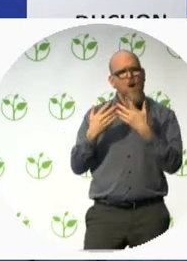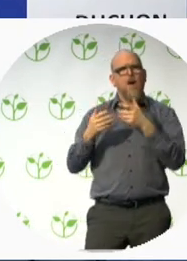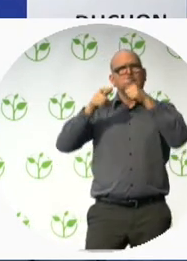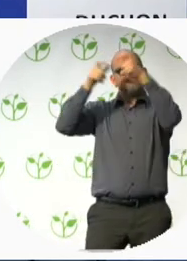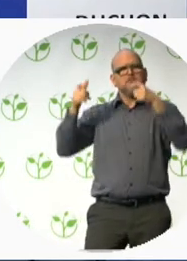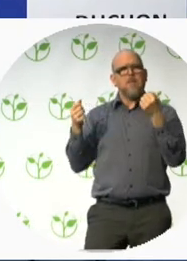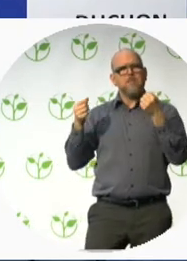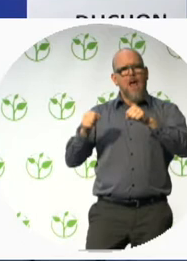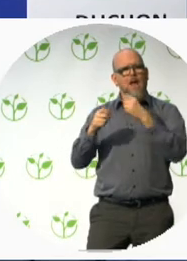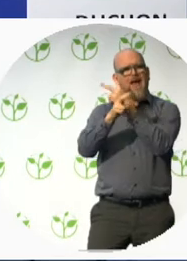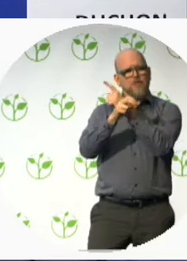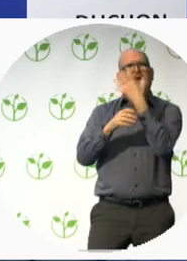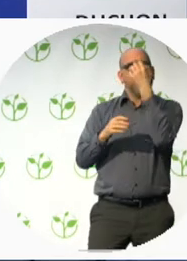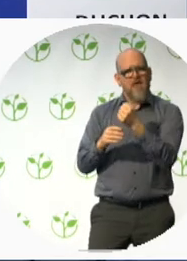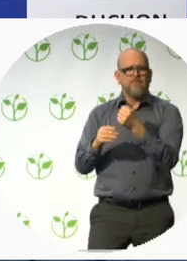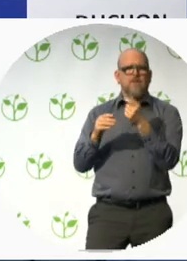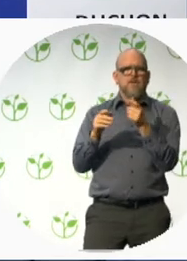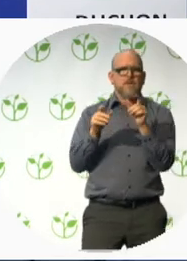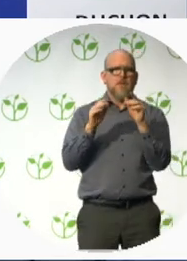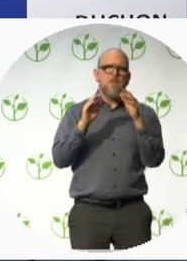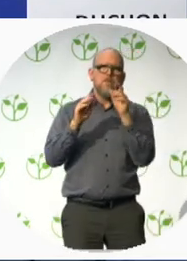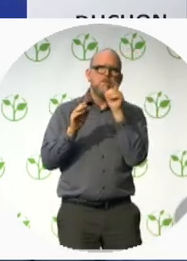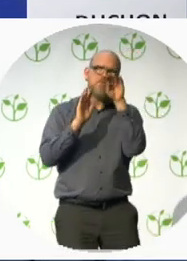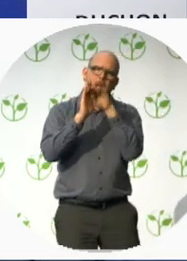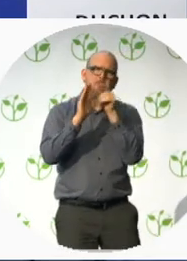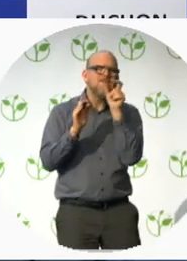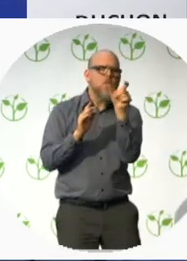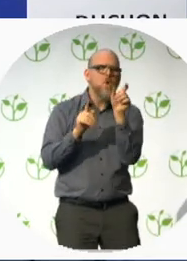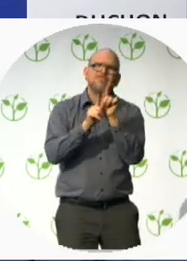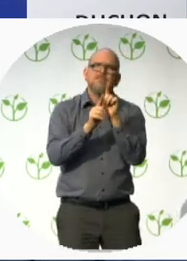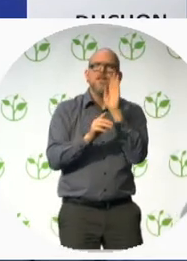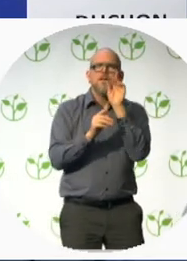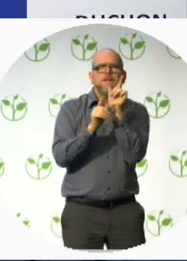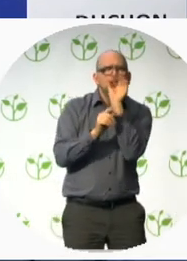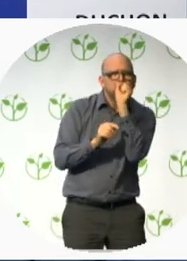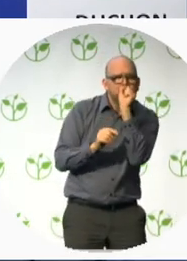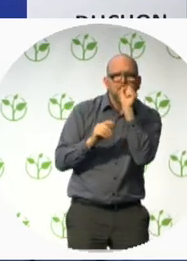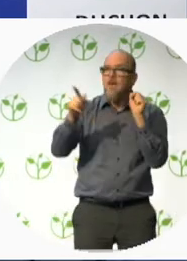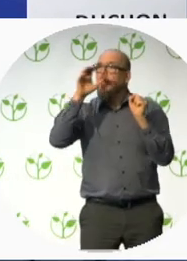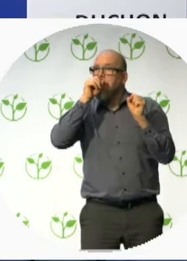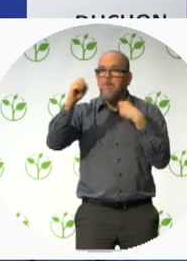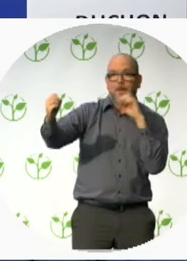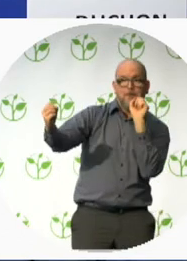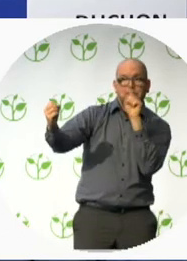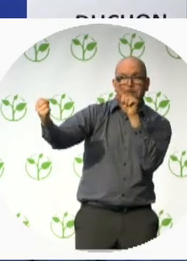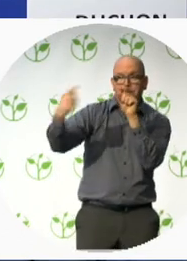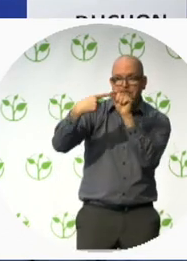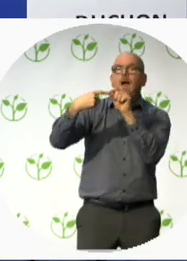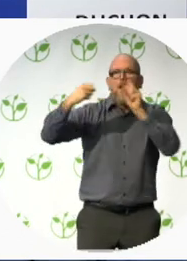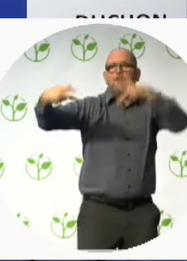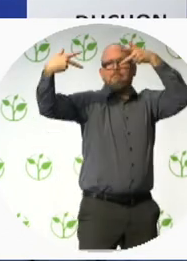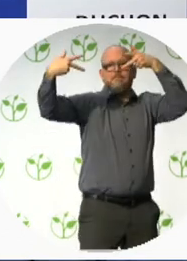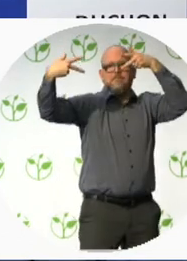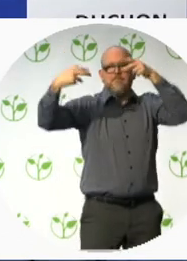a password, and we use PIN identity number to identify our customers. So this was